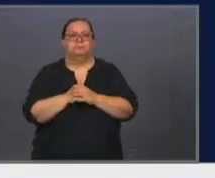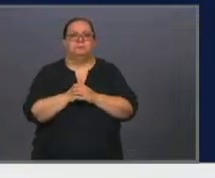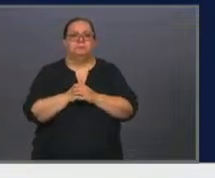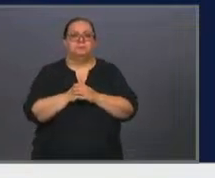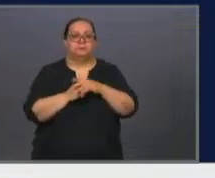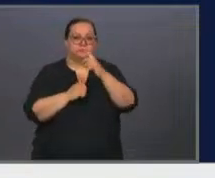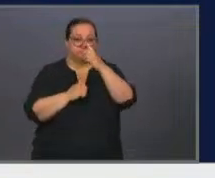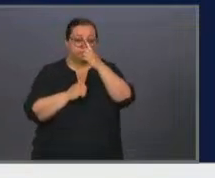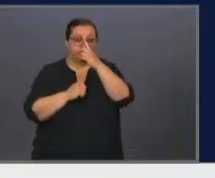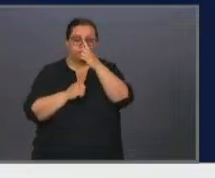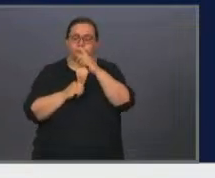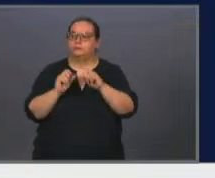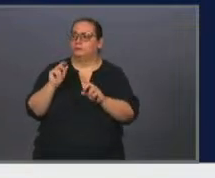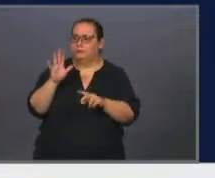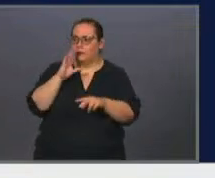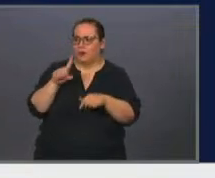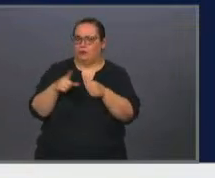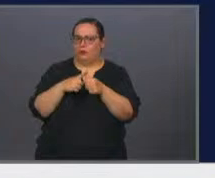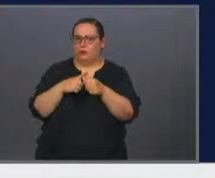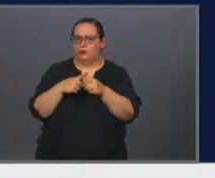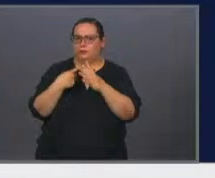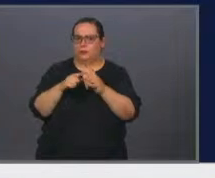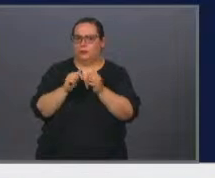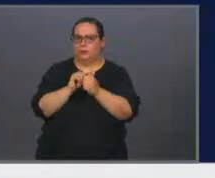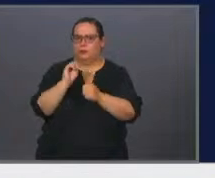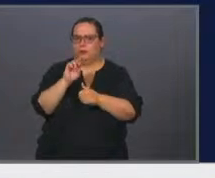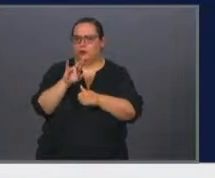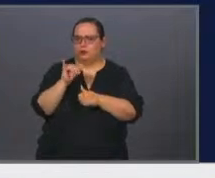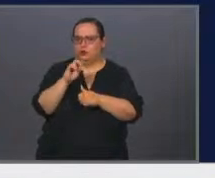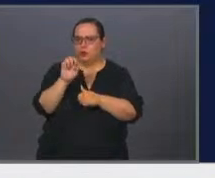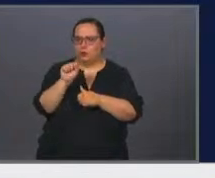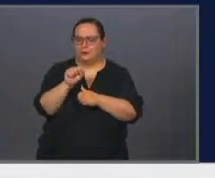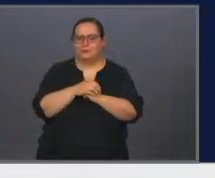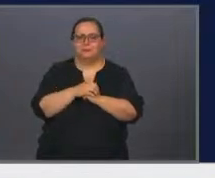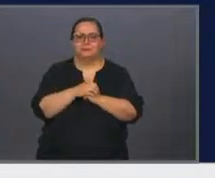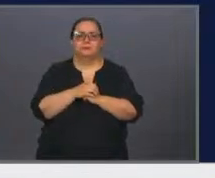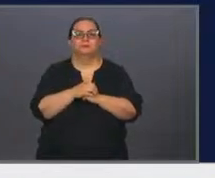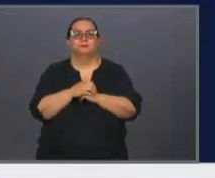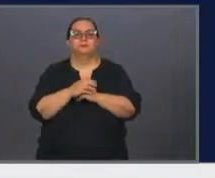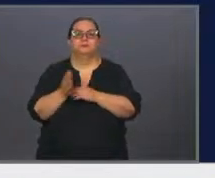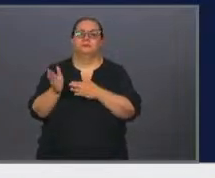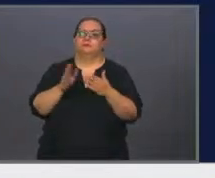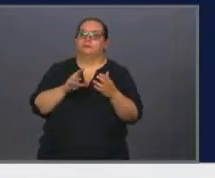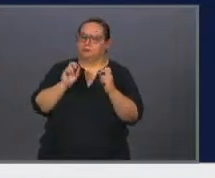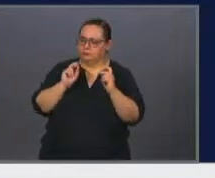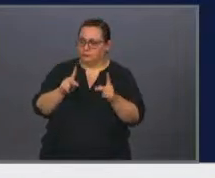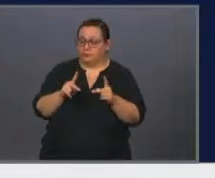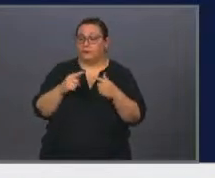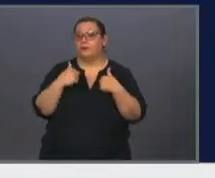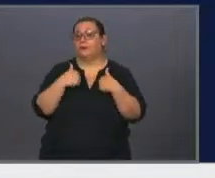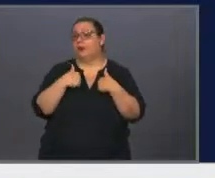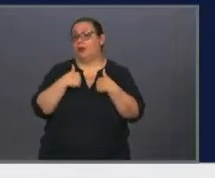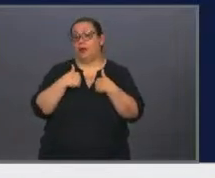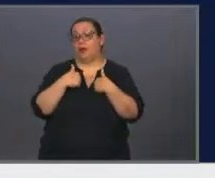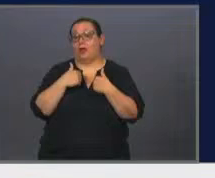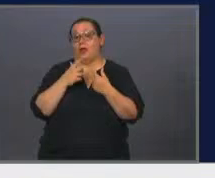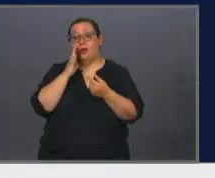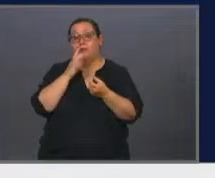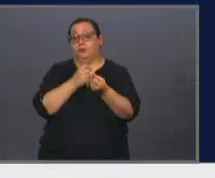We are going to begin with Mr. Jones. Okay. Well, I've been in favor of